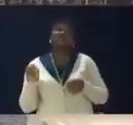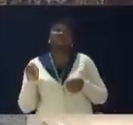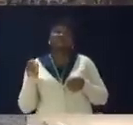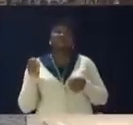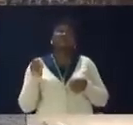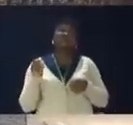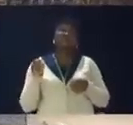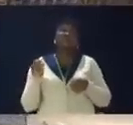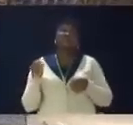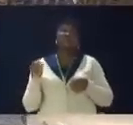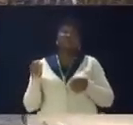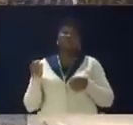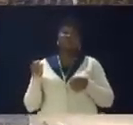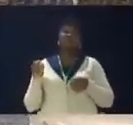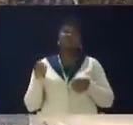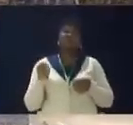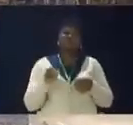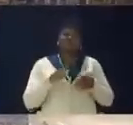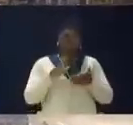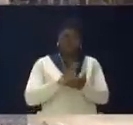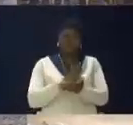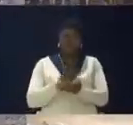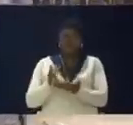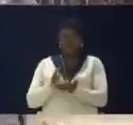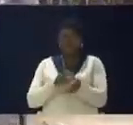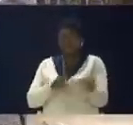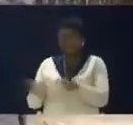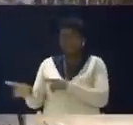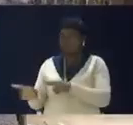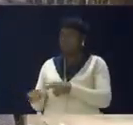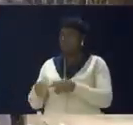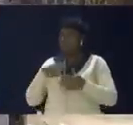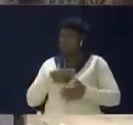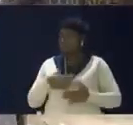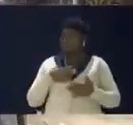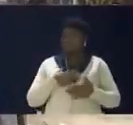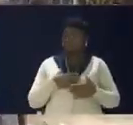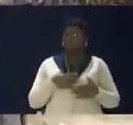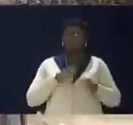So, I hope we'll get the band to please give us